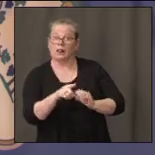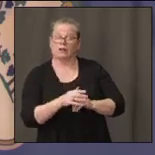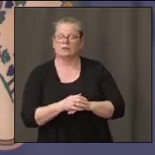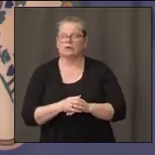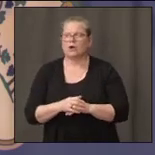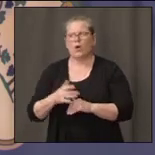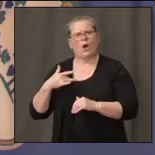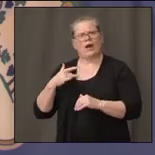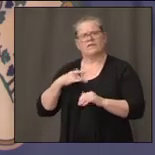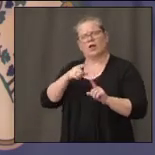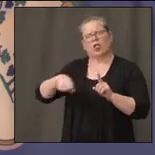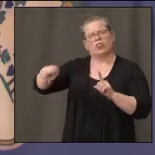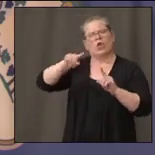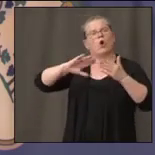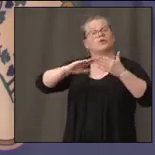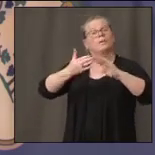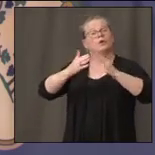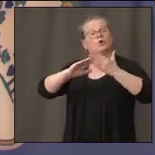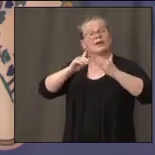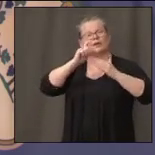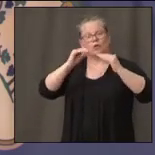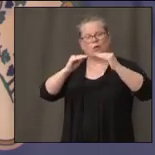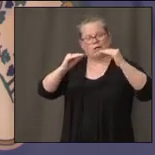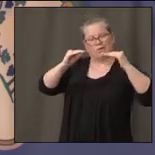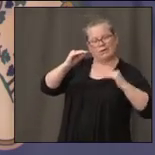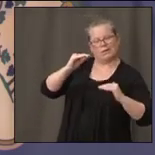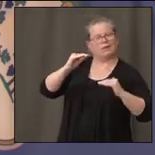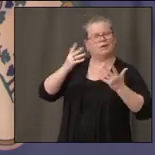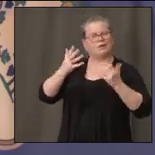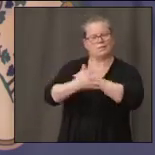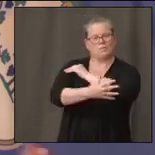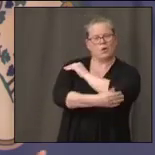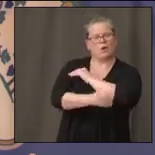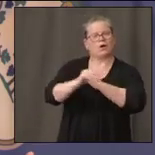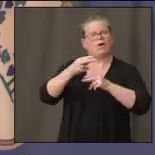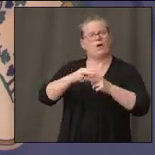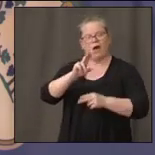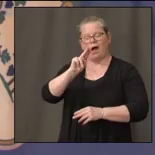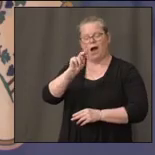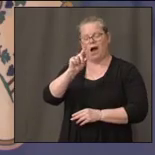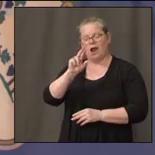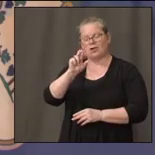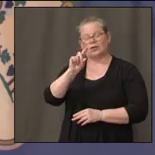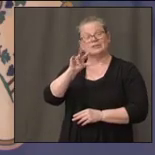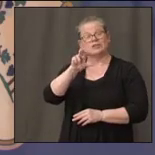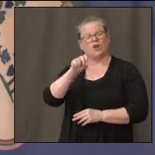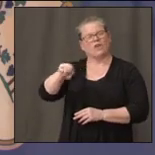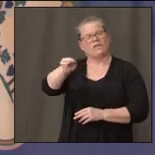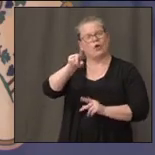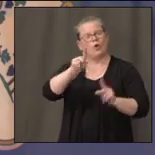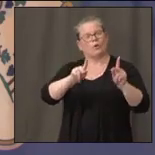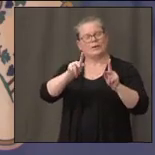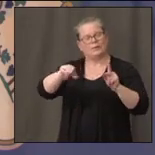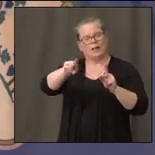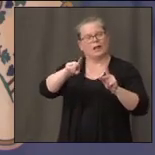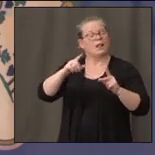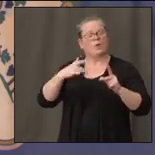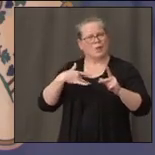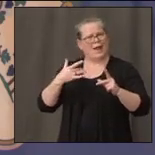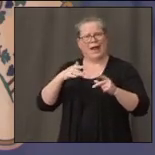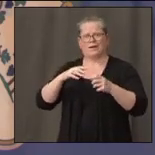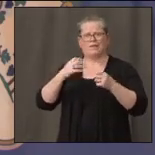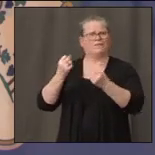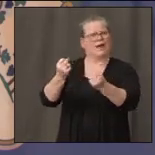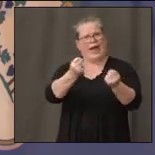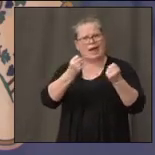before, we've got the mobile vans are getting out there. We've got the CVS and the local abilities to get tested as well. We're